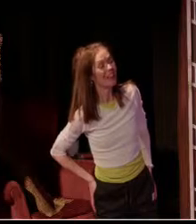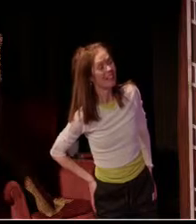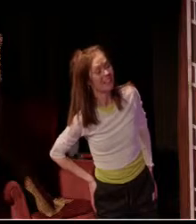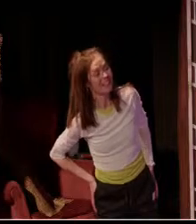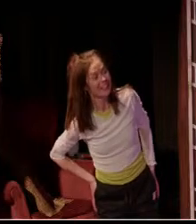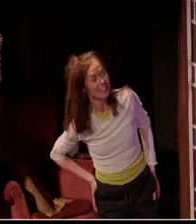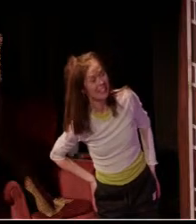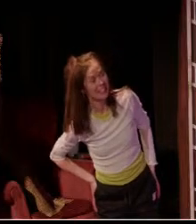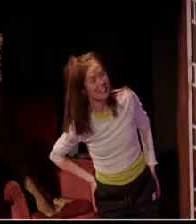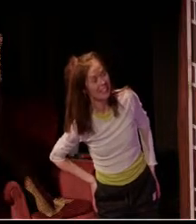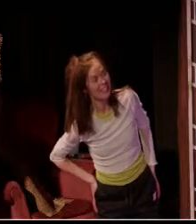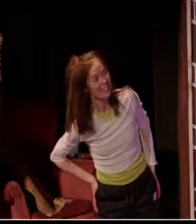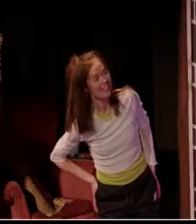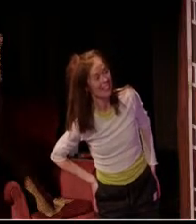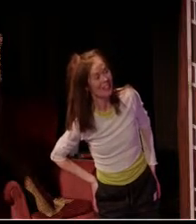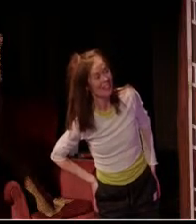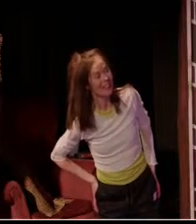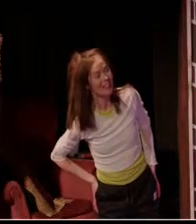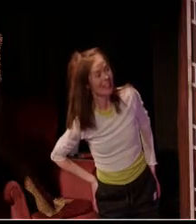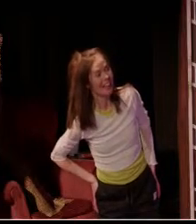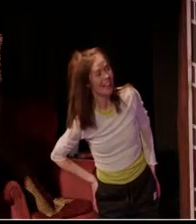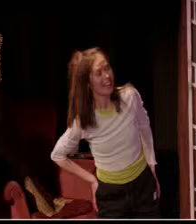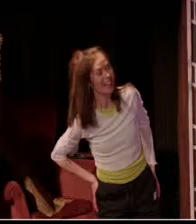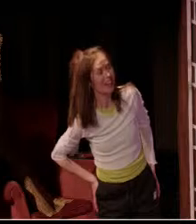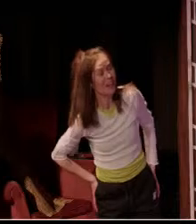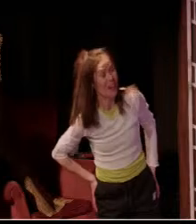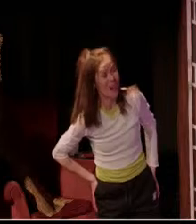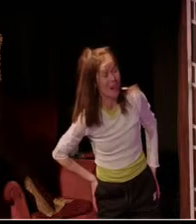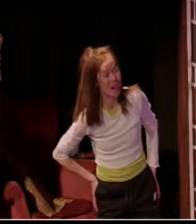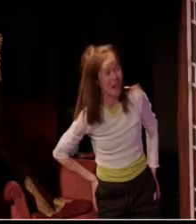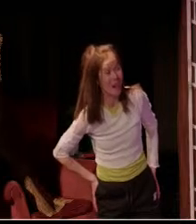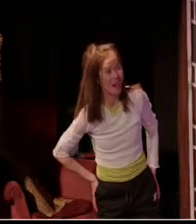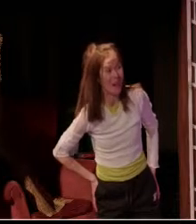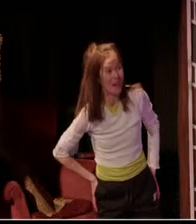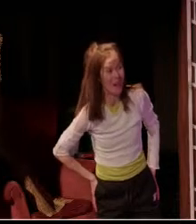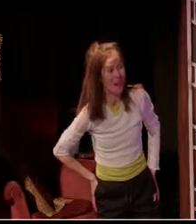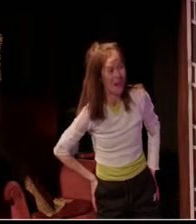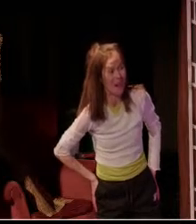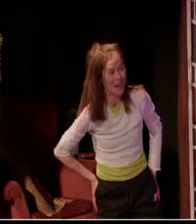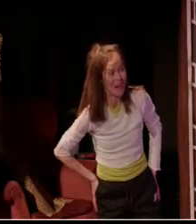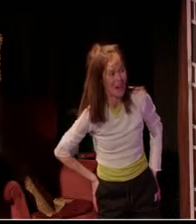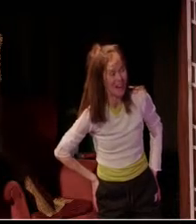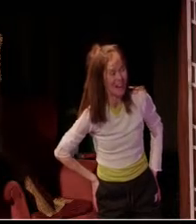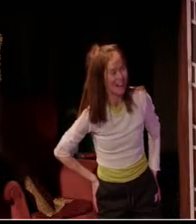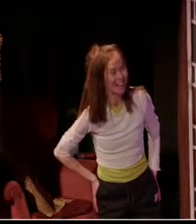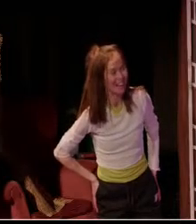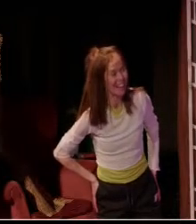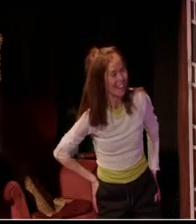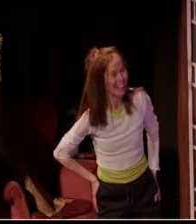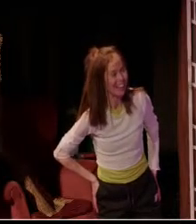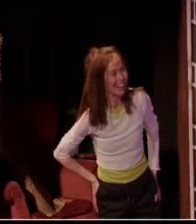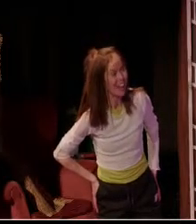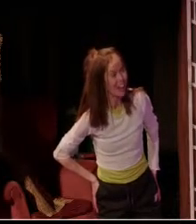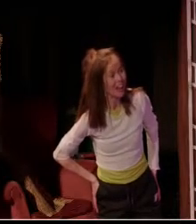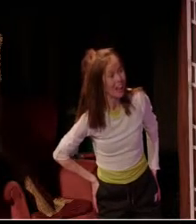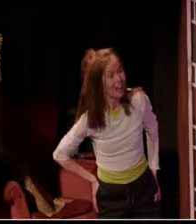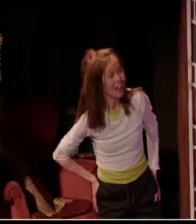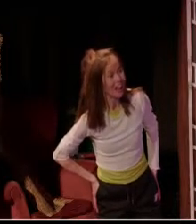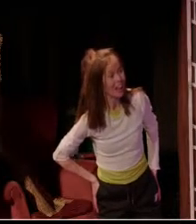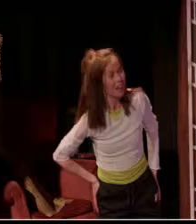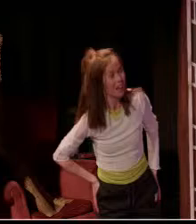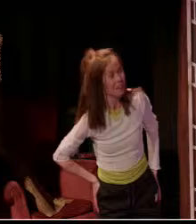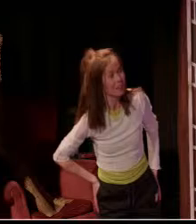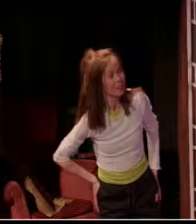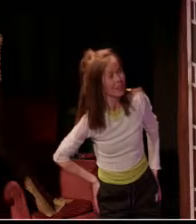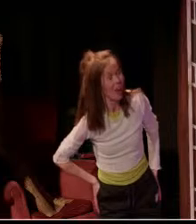part. It's a three-way. We learned that last month. Well, I can do it.